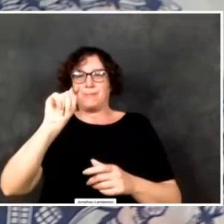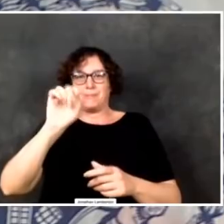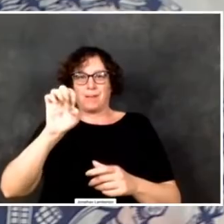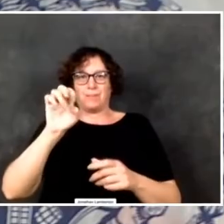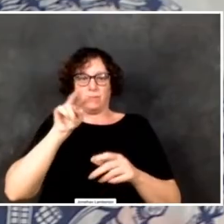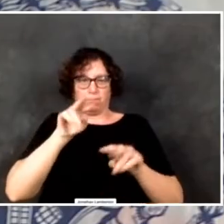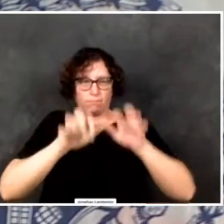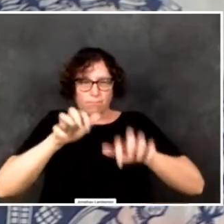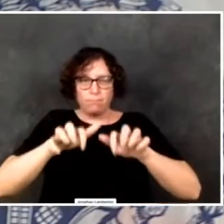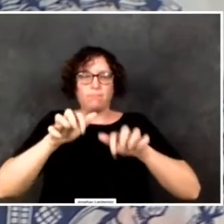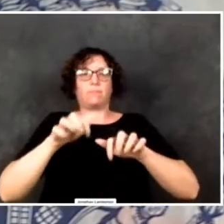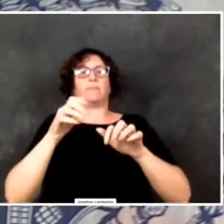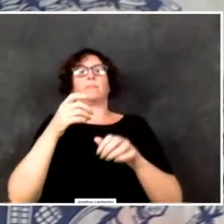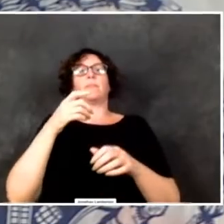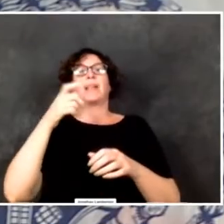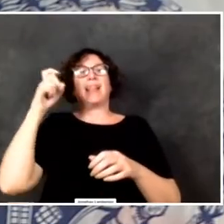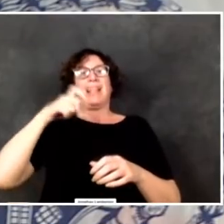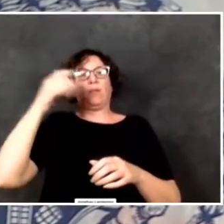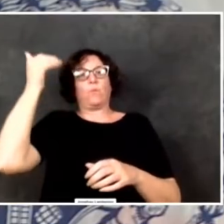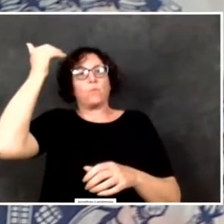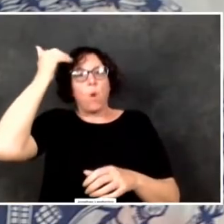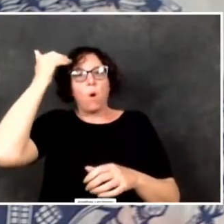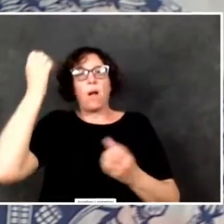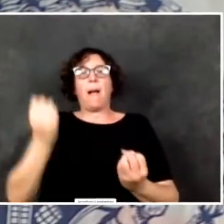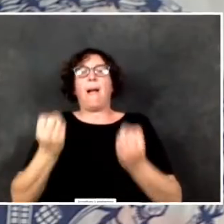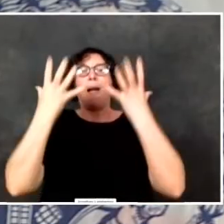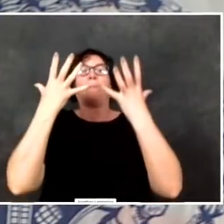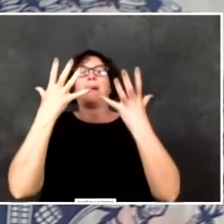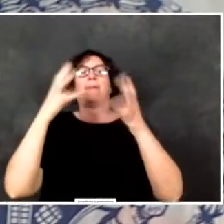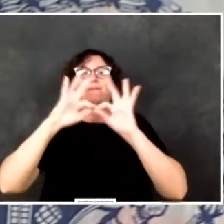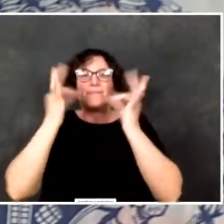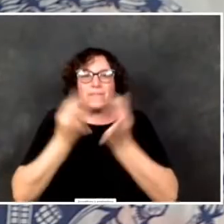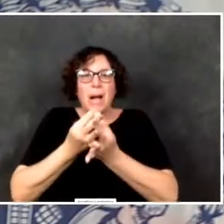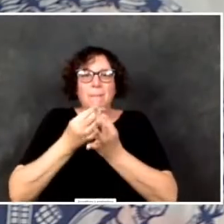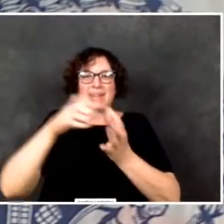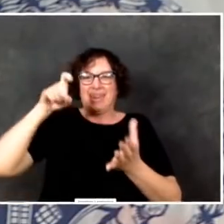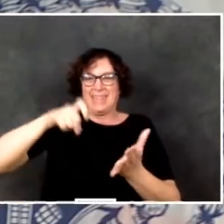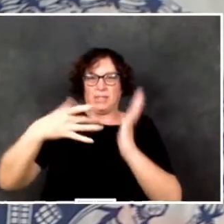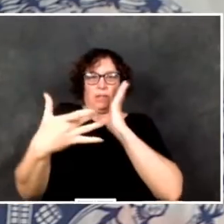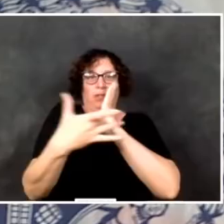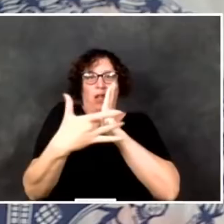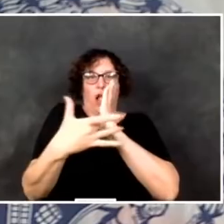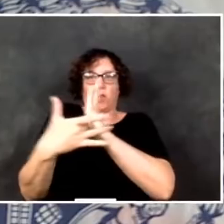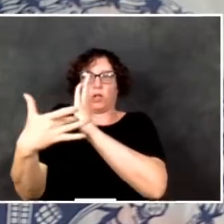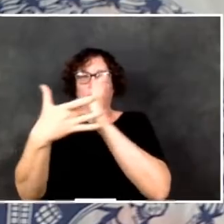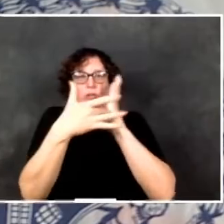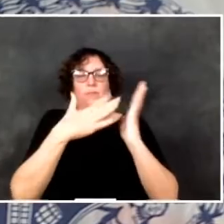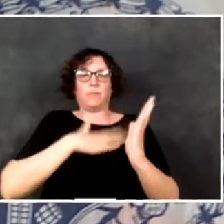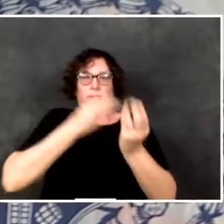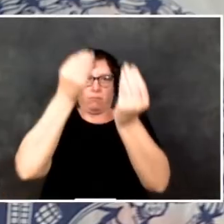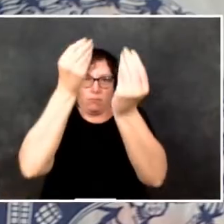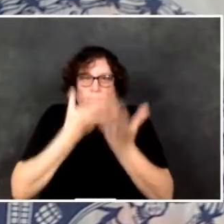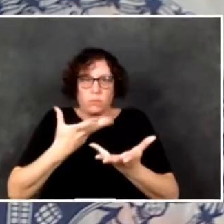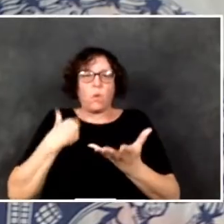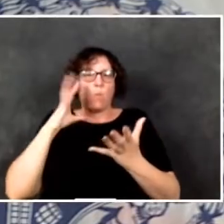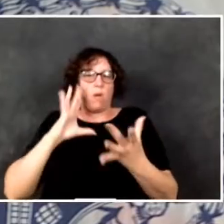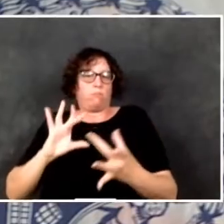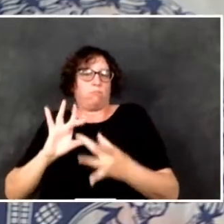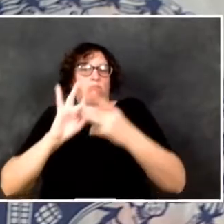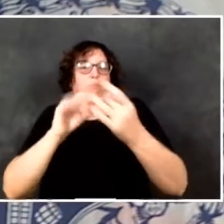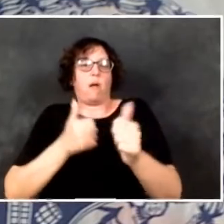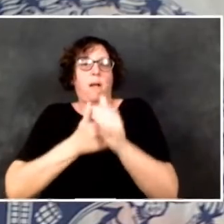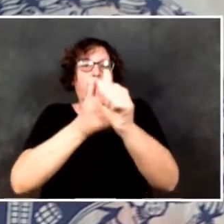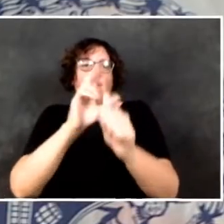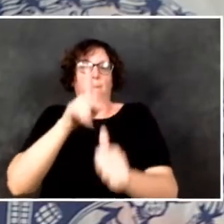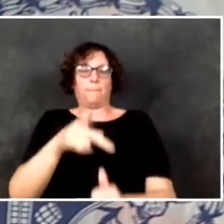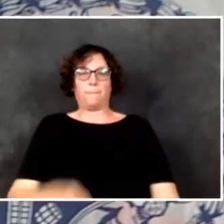or the young people themselves to let us know immediately if they don't have a working device so we can get them one. Next, we have Katie from the